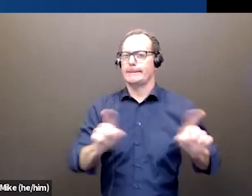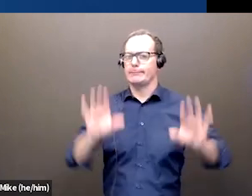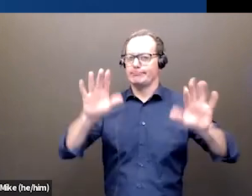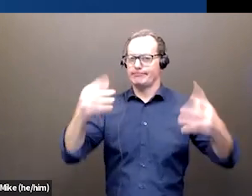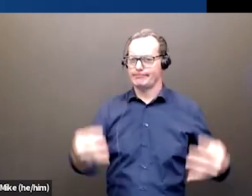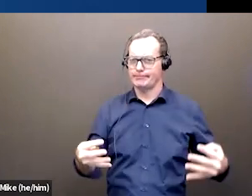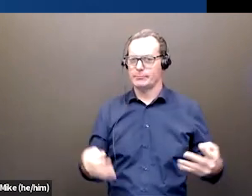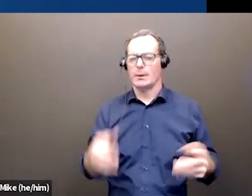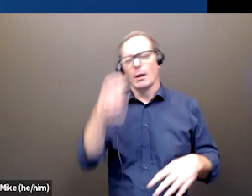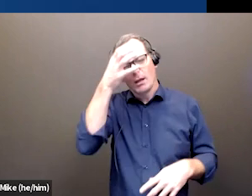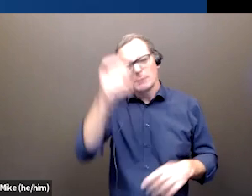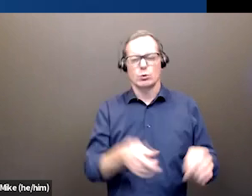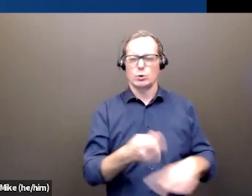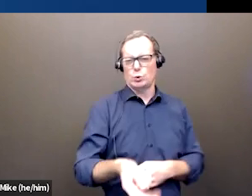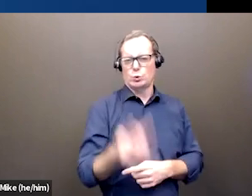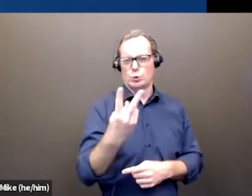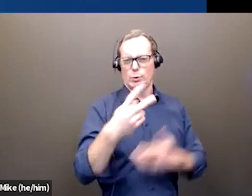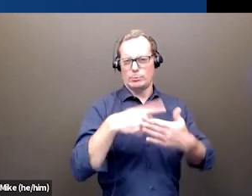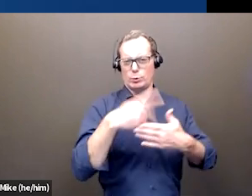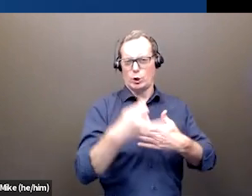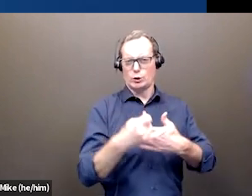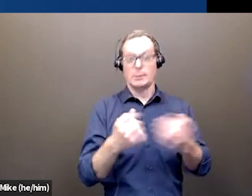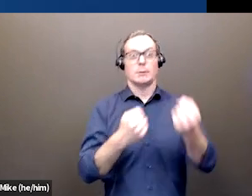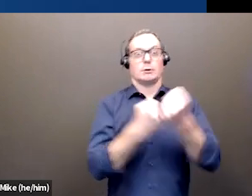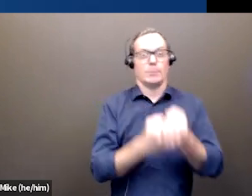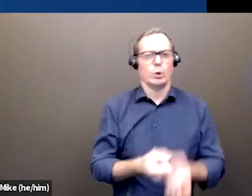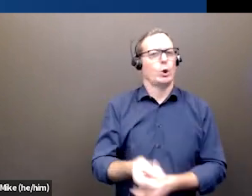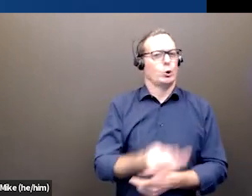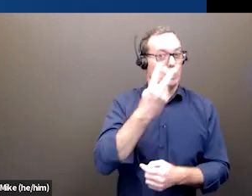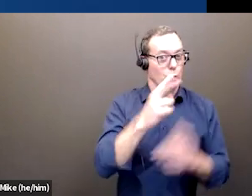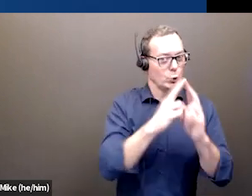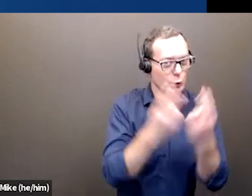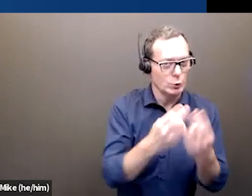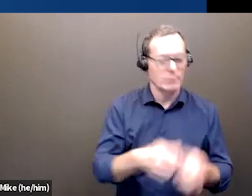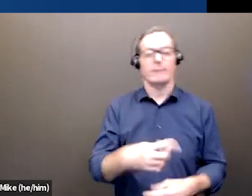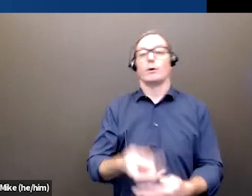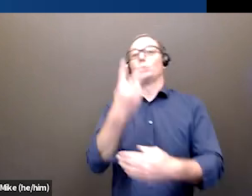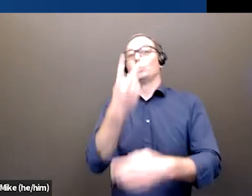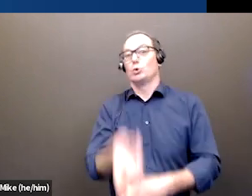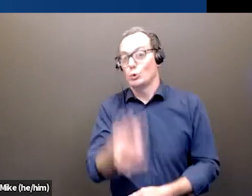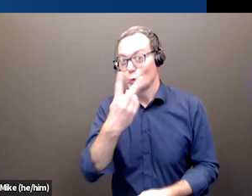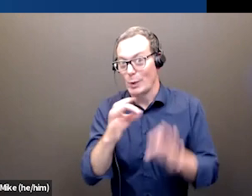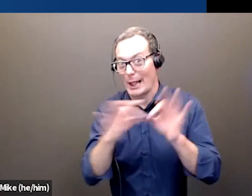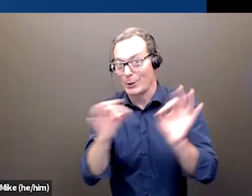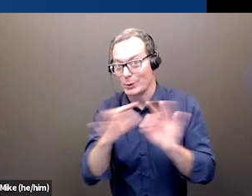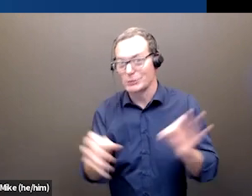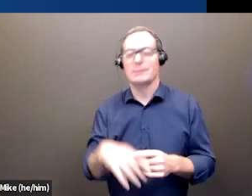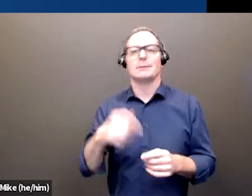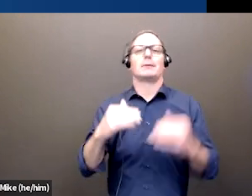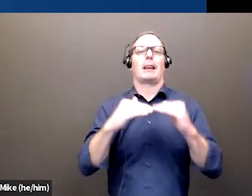running two different projects that support two unions in two languages that together have 5 different levels of